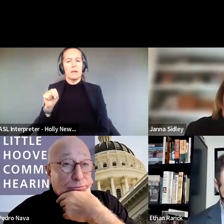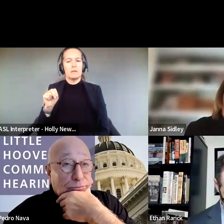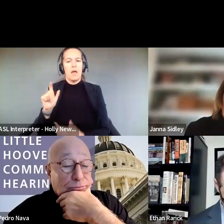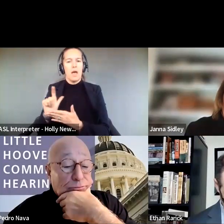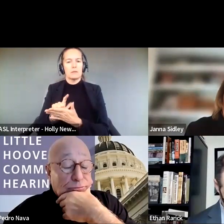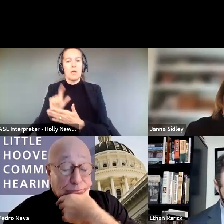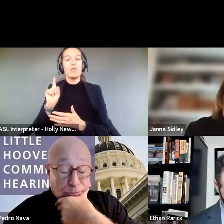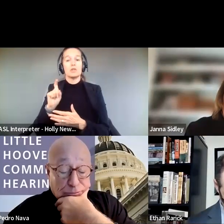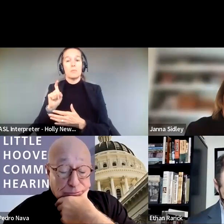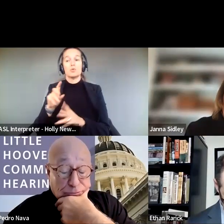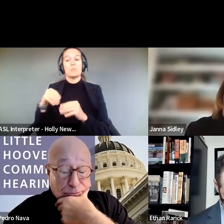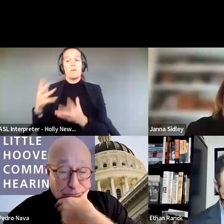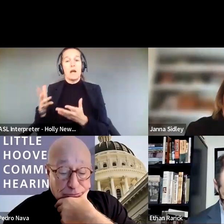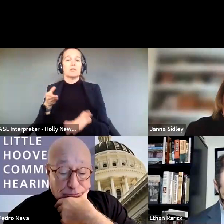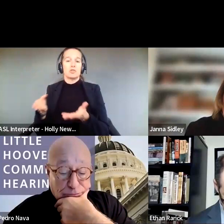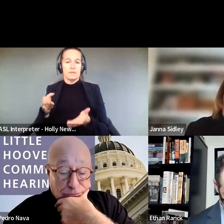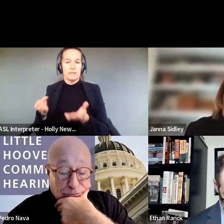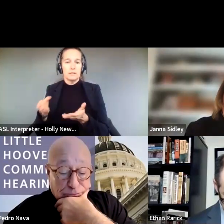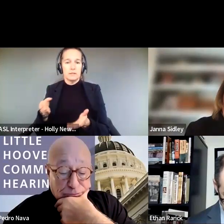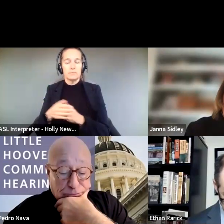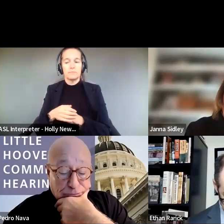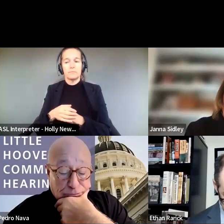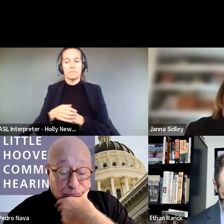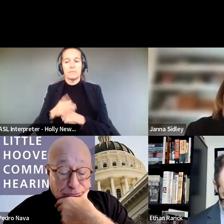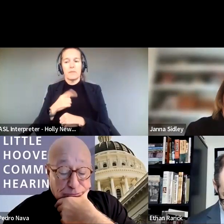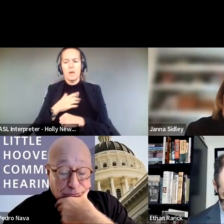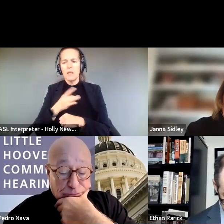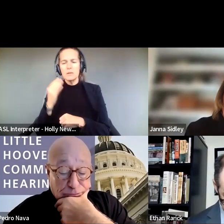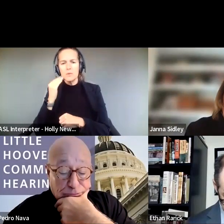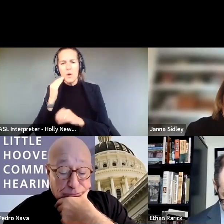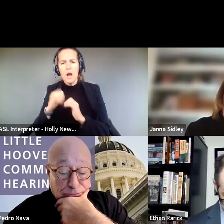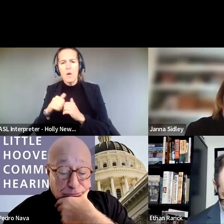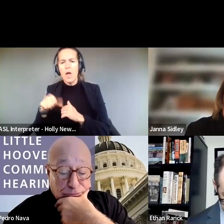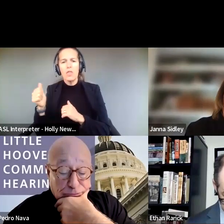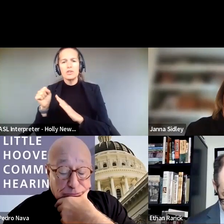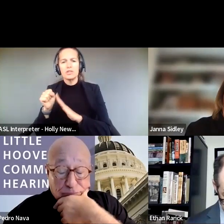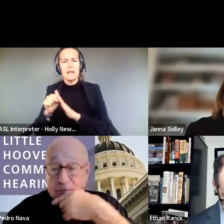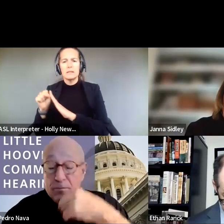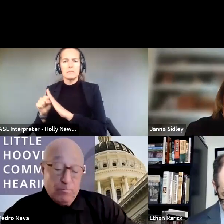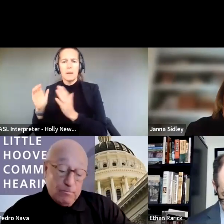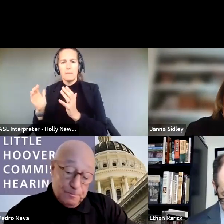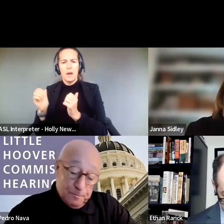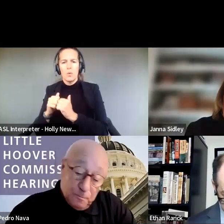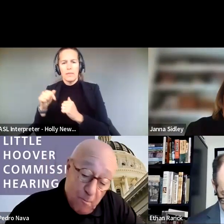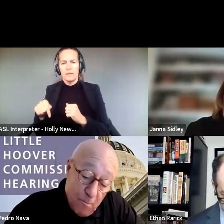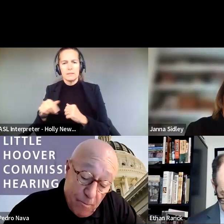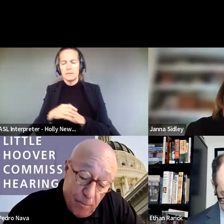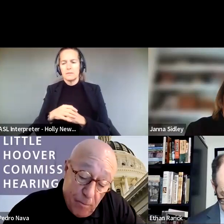they're supposed to provide services. I would like to know how other states compare with this,